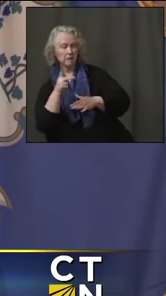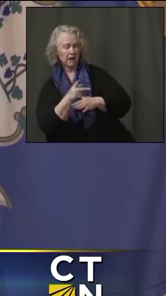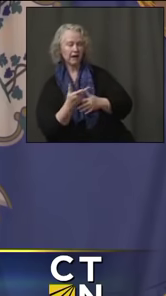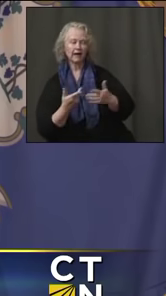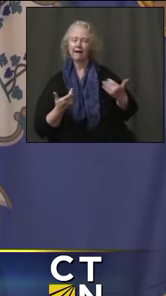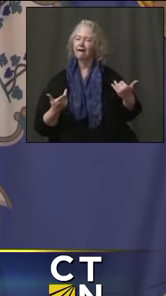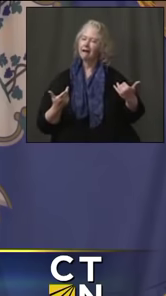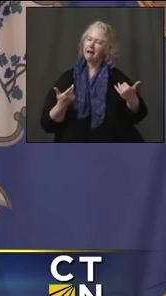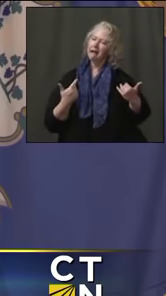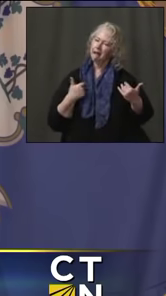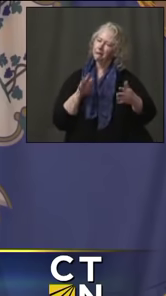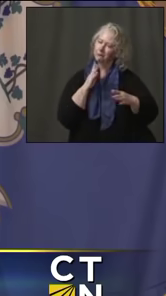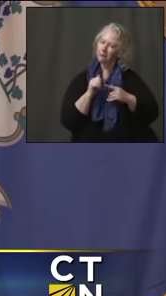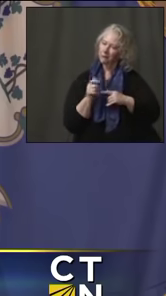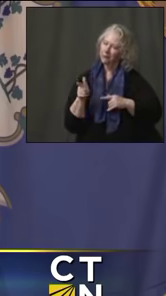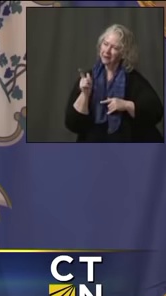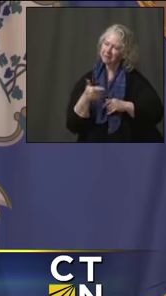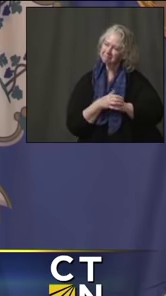And can I get back to you on that?